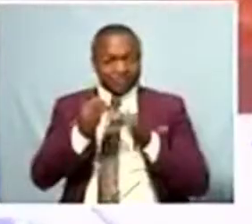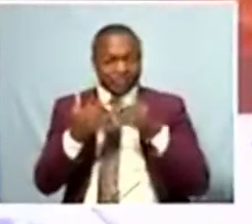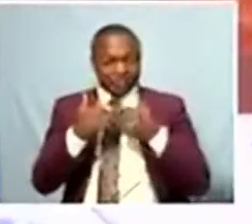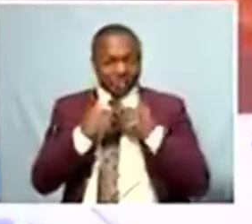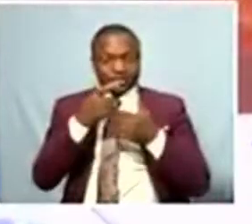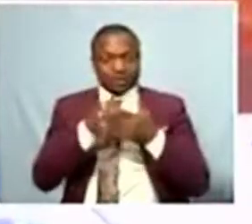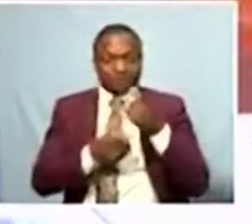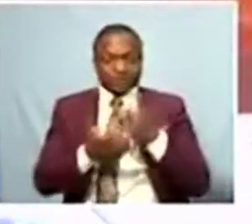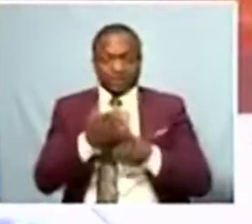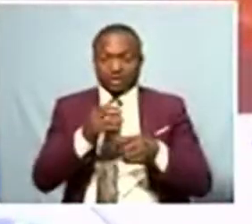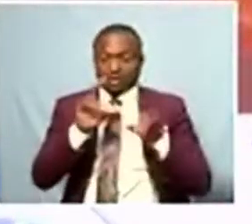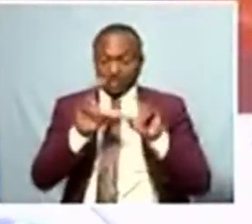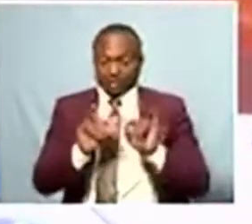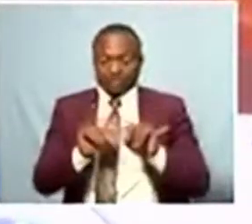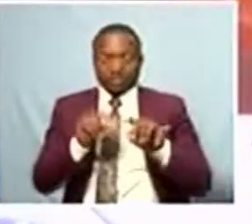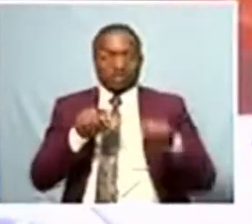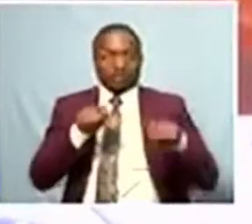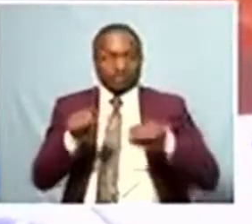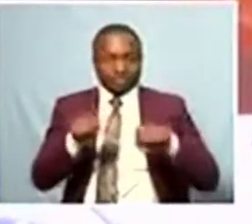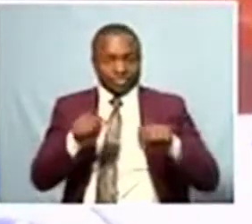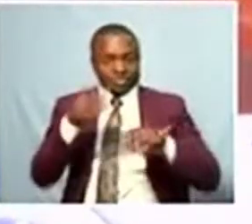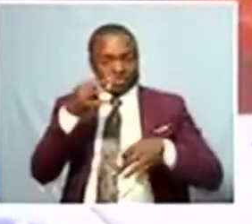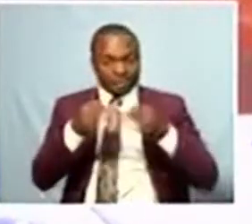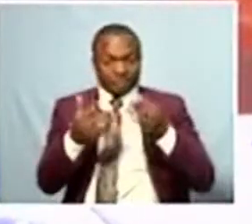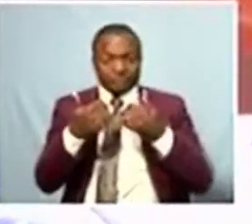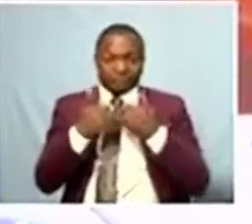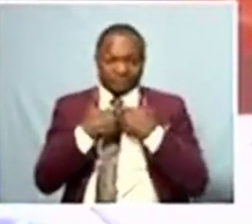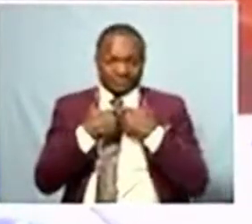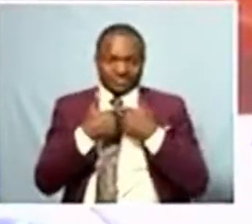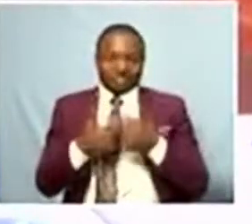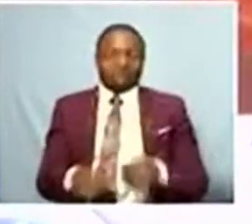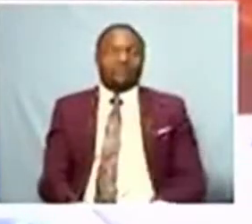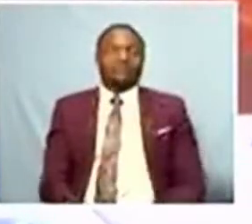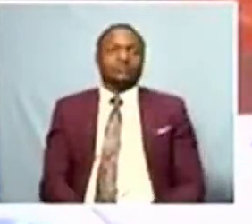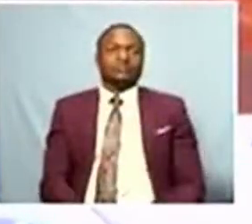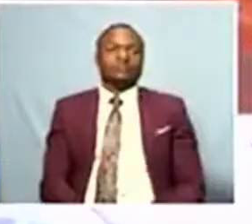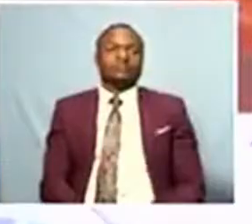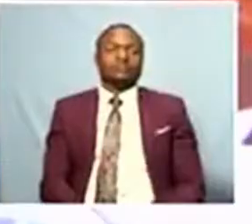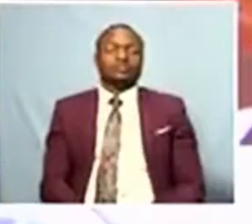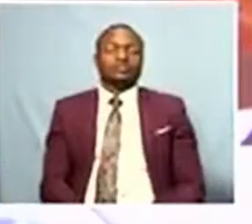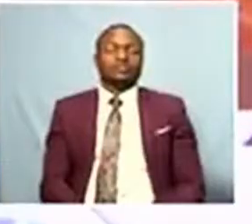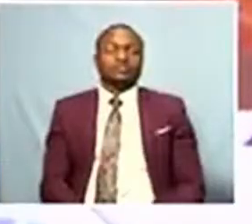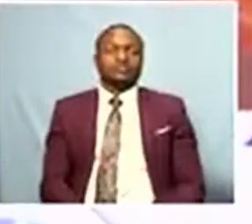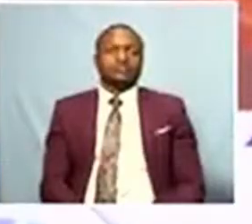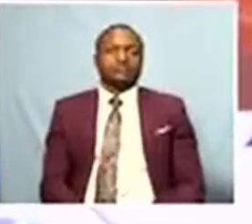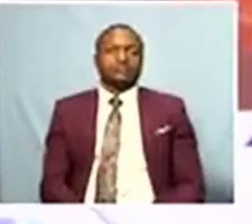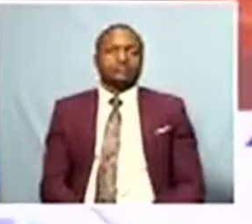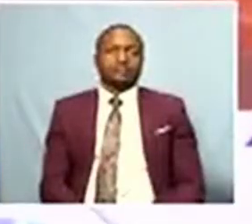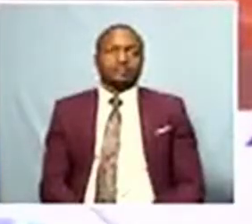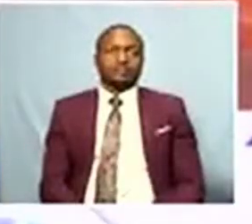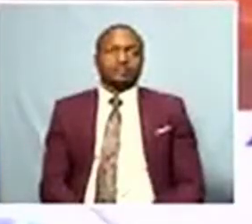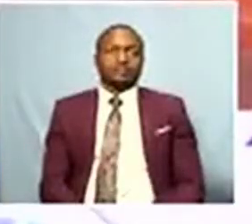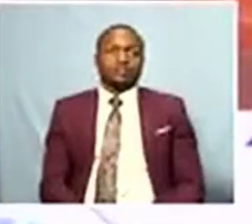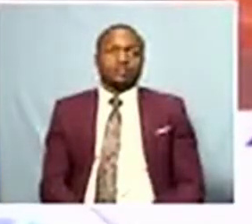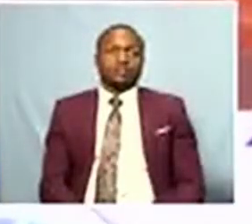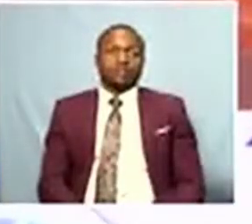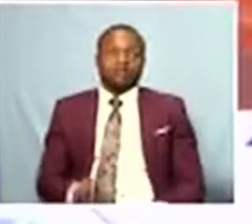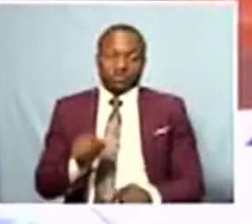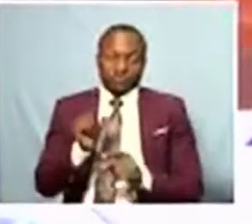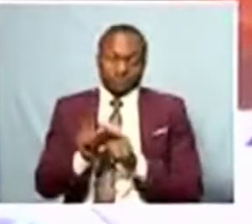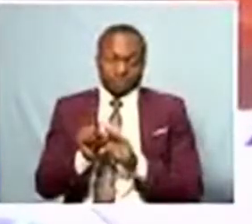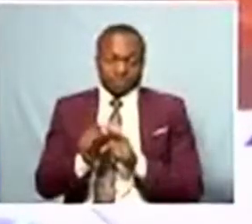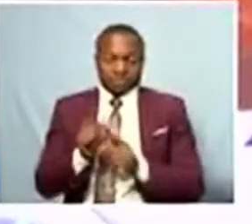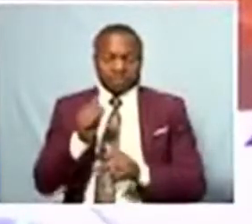there's no regulation. Now when we have the actual wording that